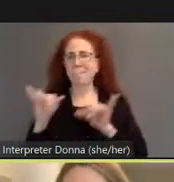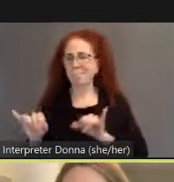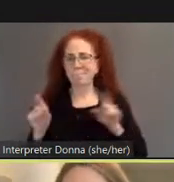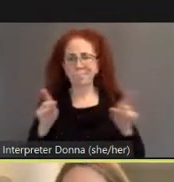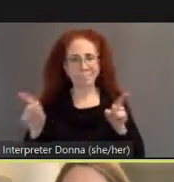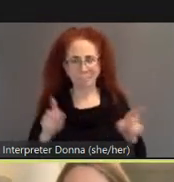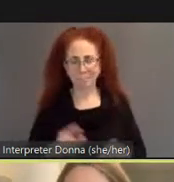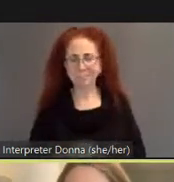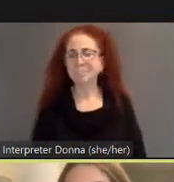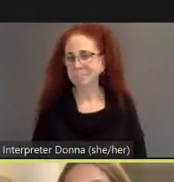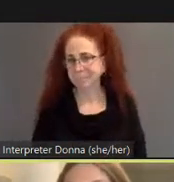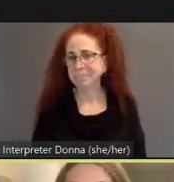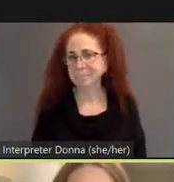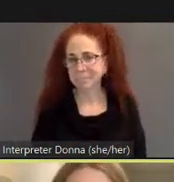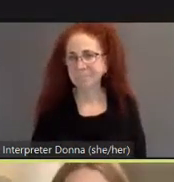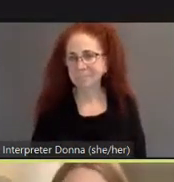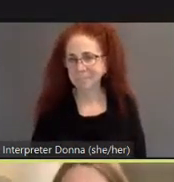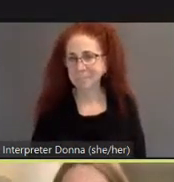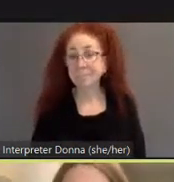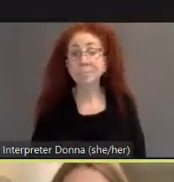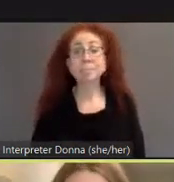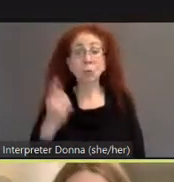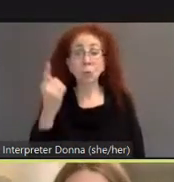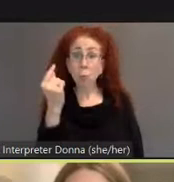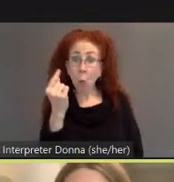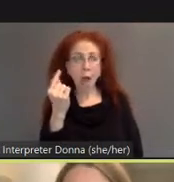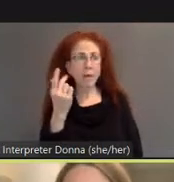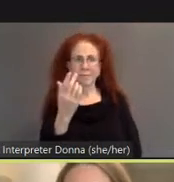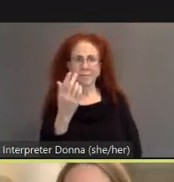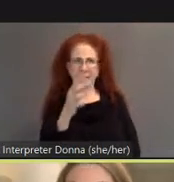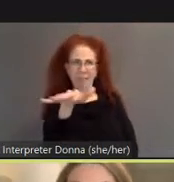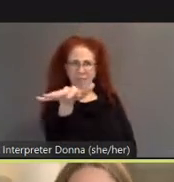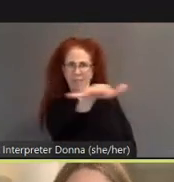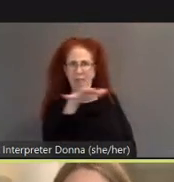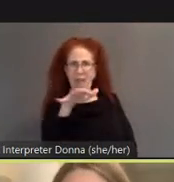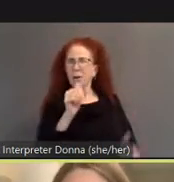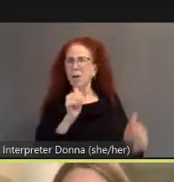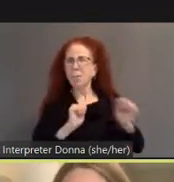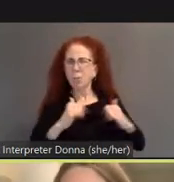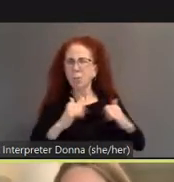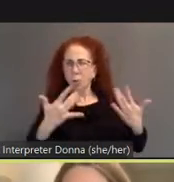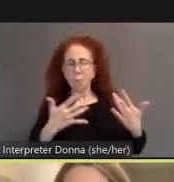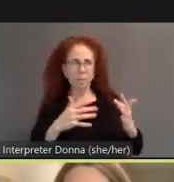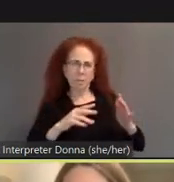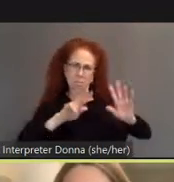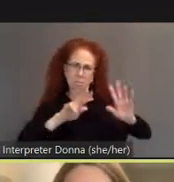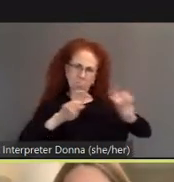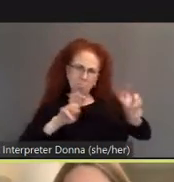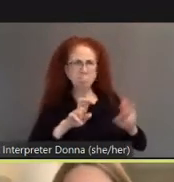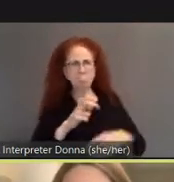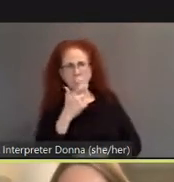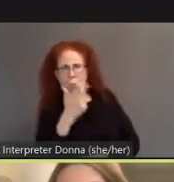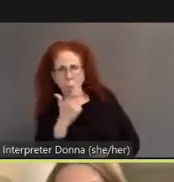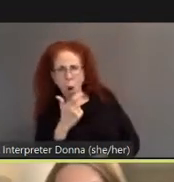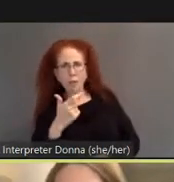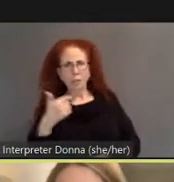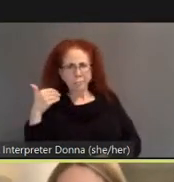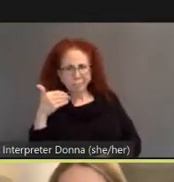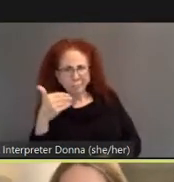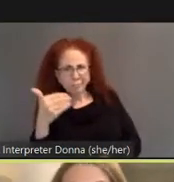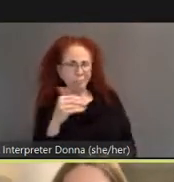of reviewing the piece or the medium several times, many